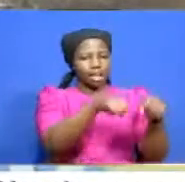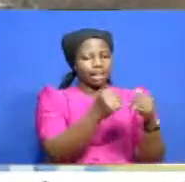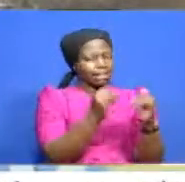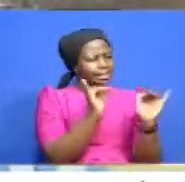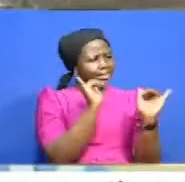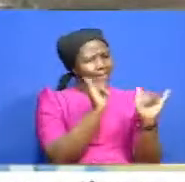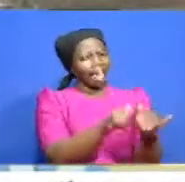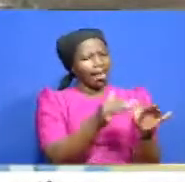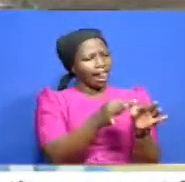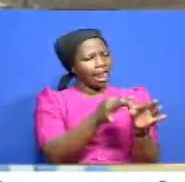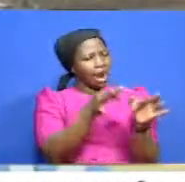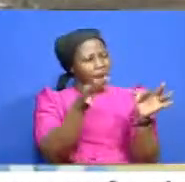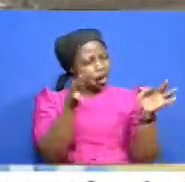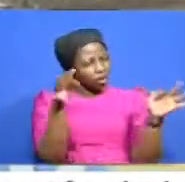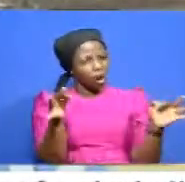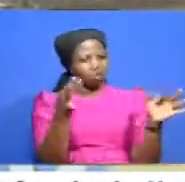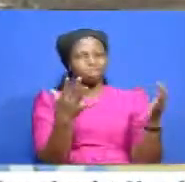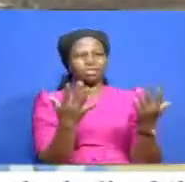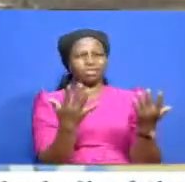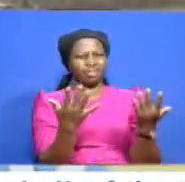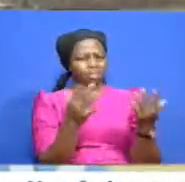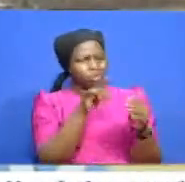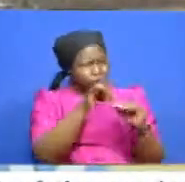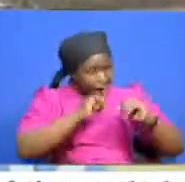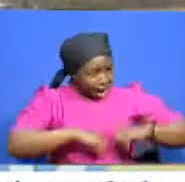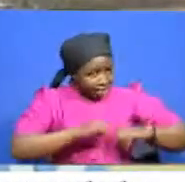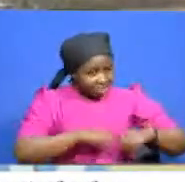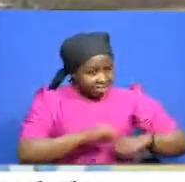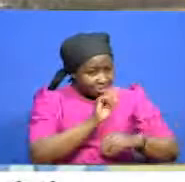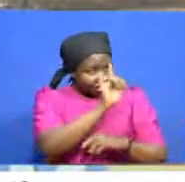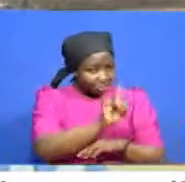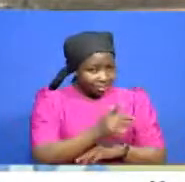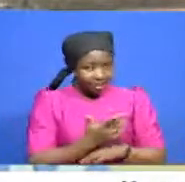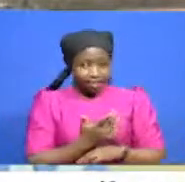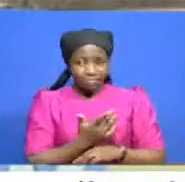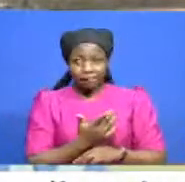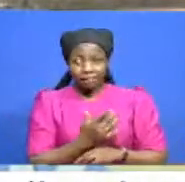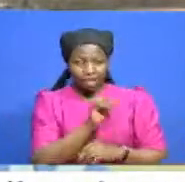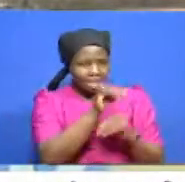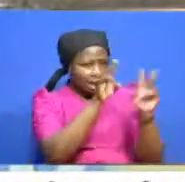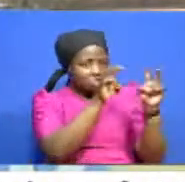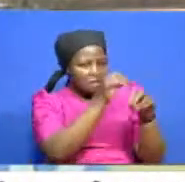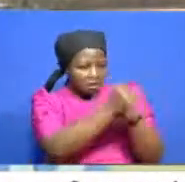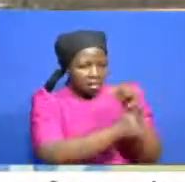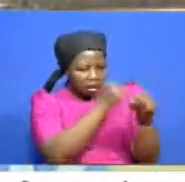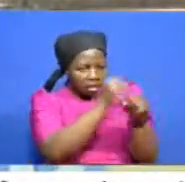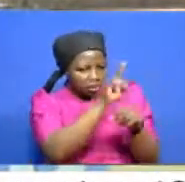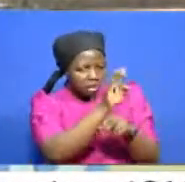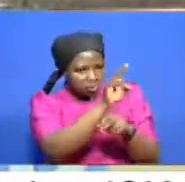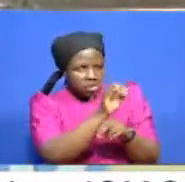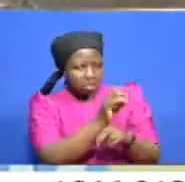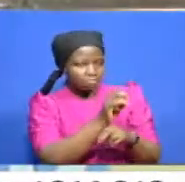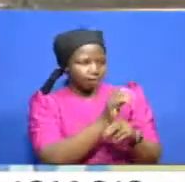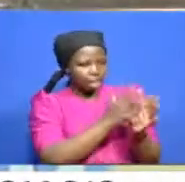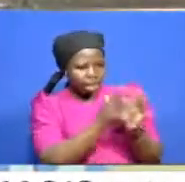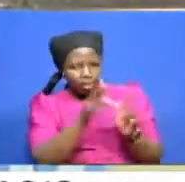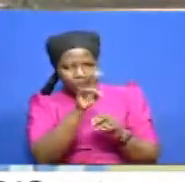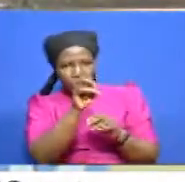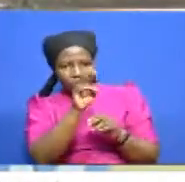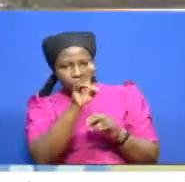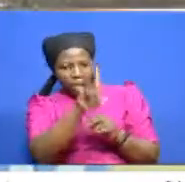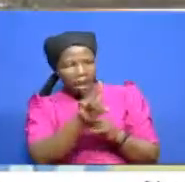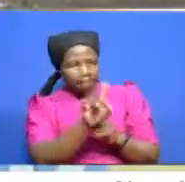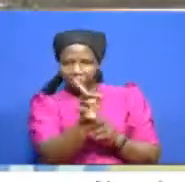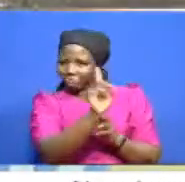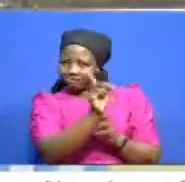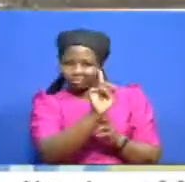to recover from. Don't you agree, Mr. Ndoro? It's not just an issue of 2020 or 2021. Mm-hmm. We are looking